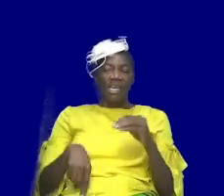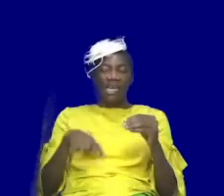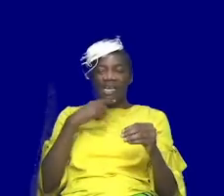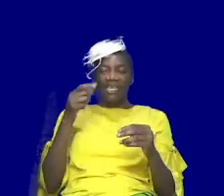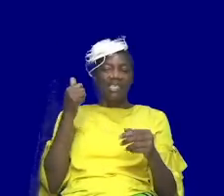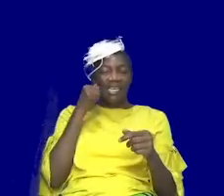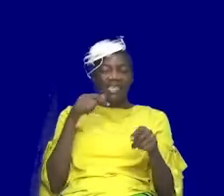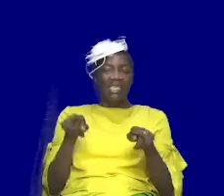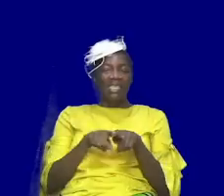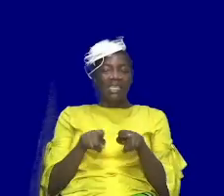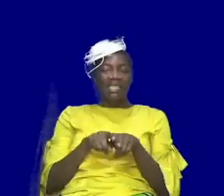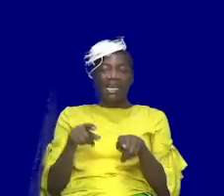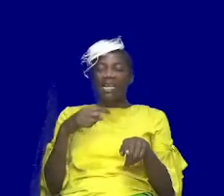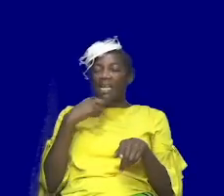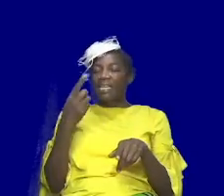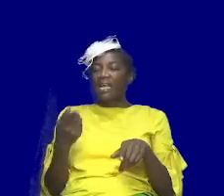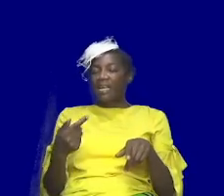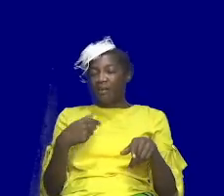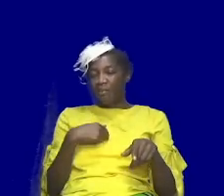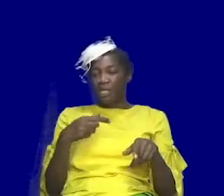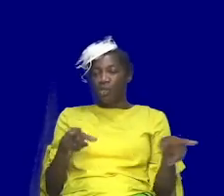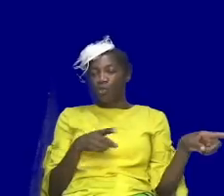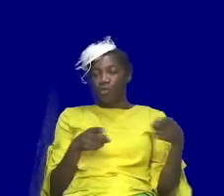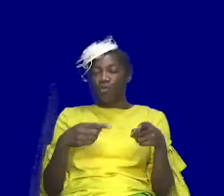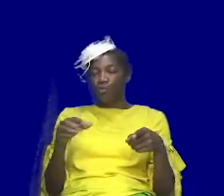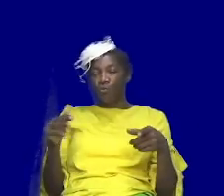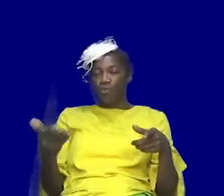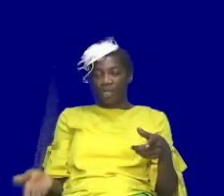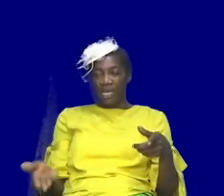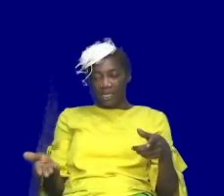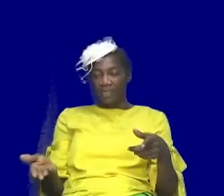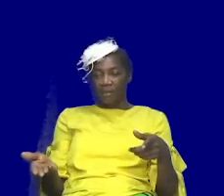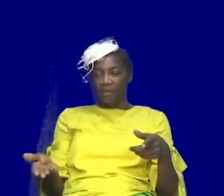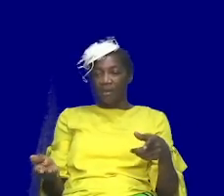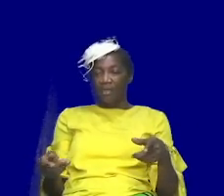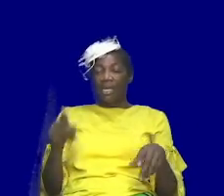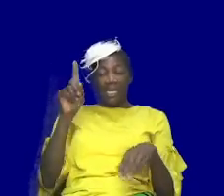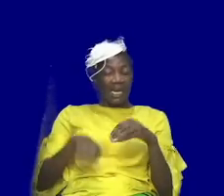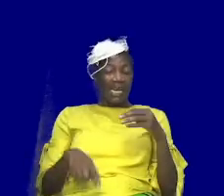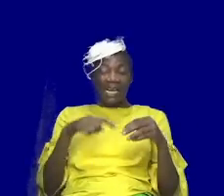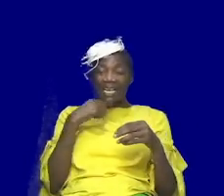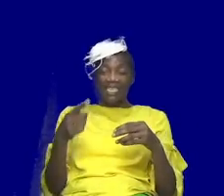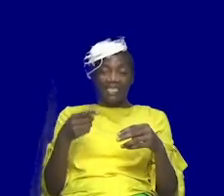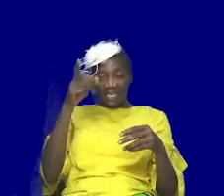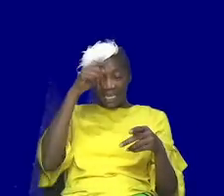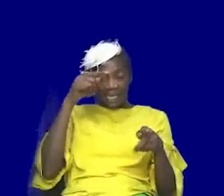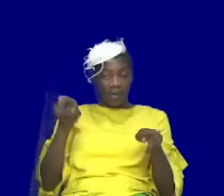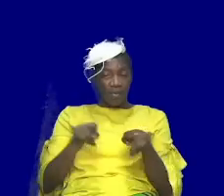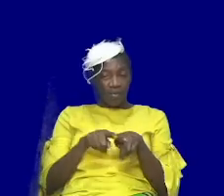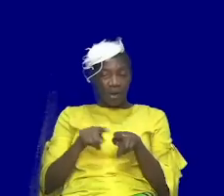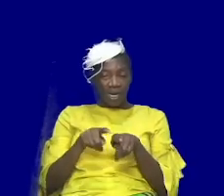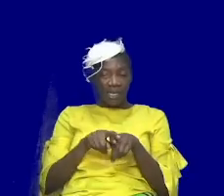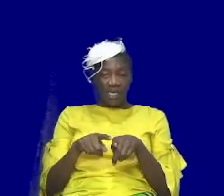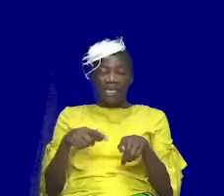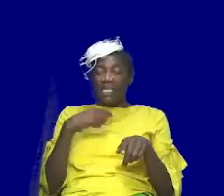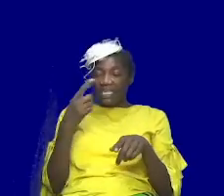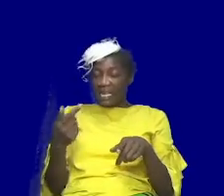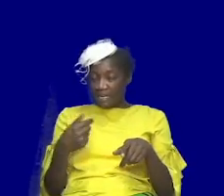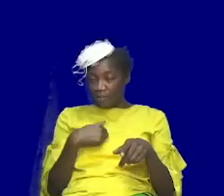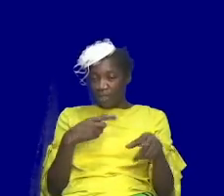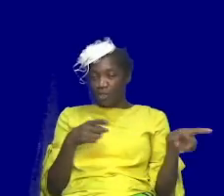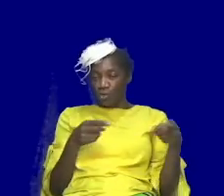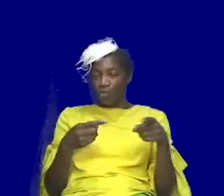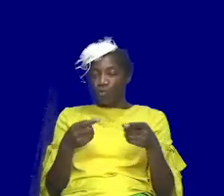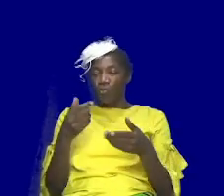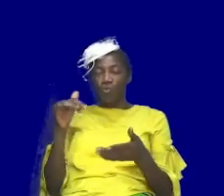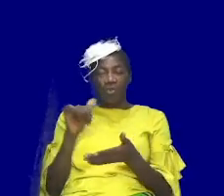did influence me to do that. You cannot say, Brother G had influenced me to do that,